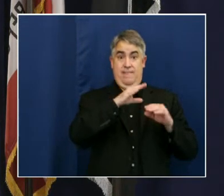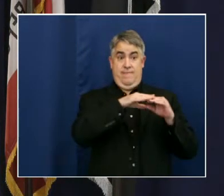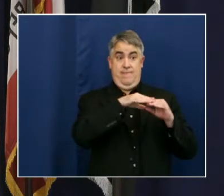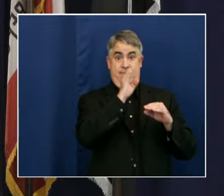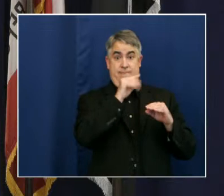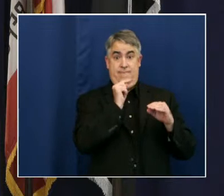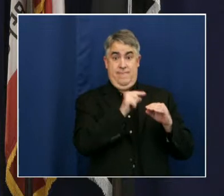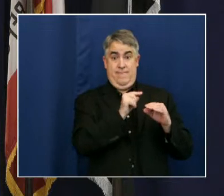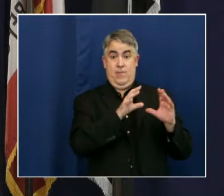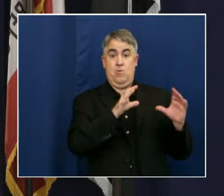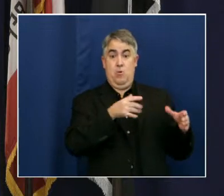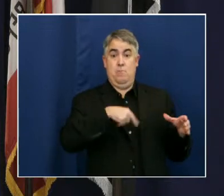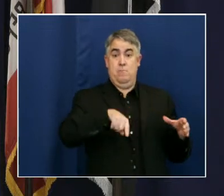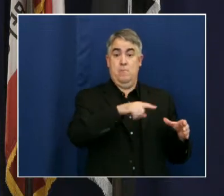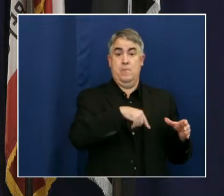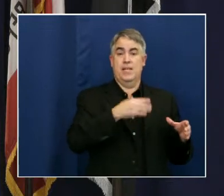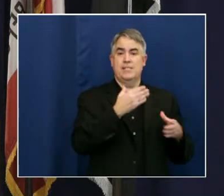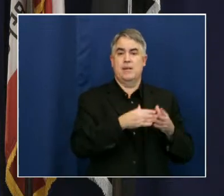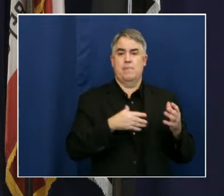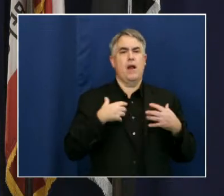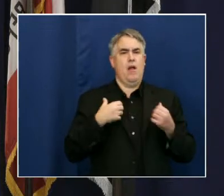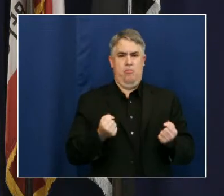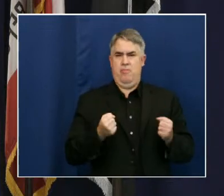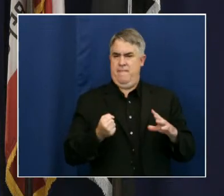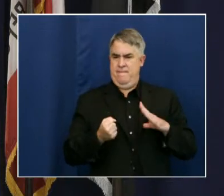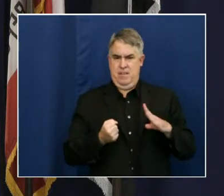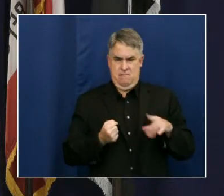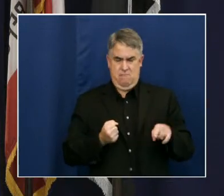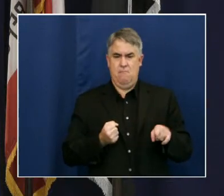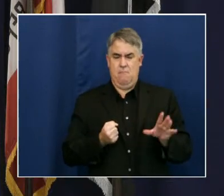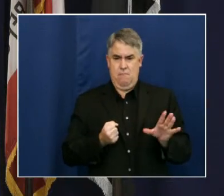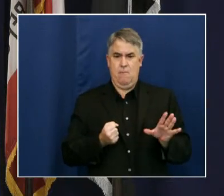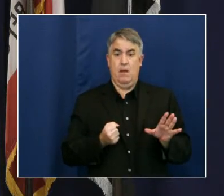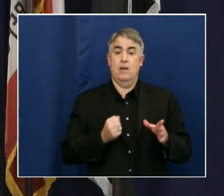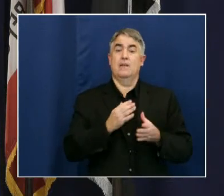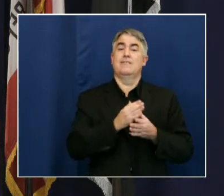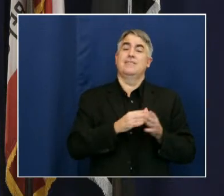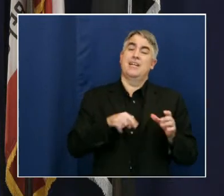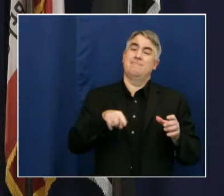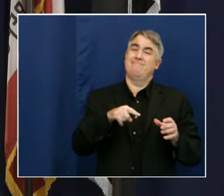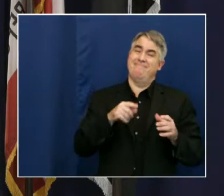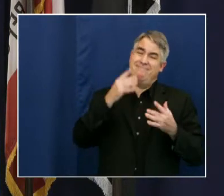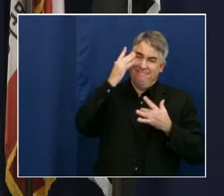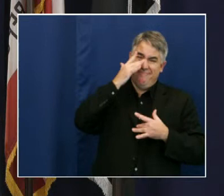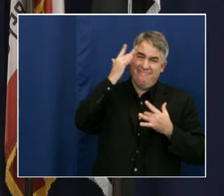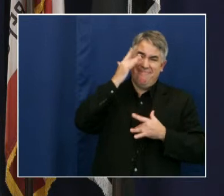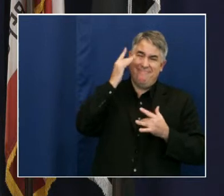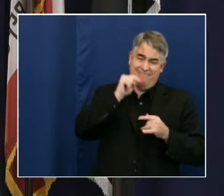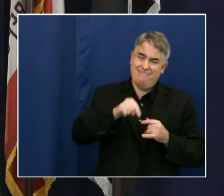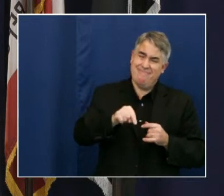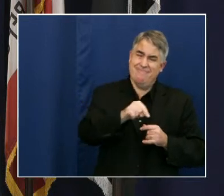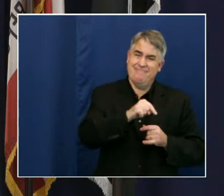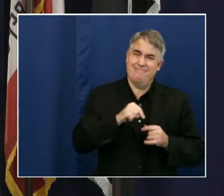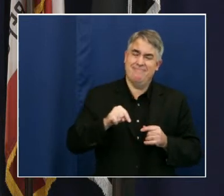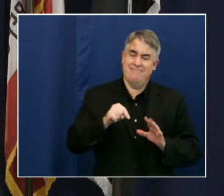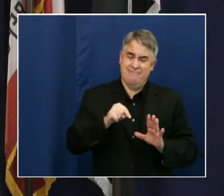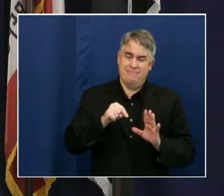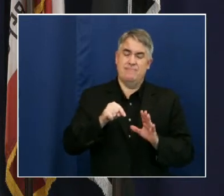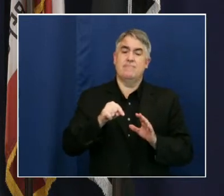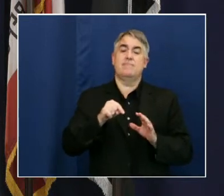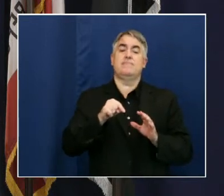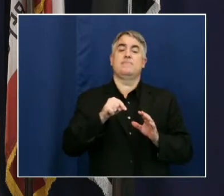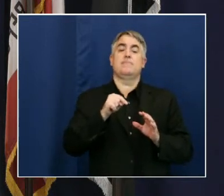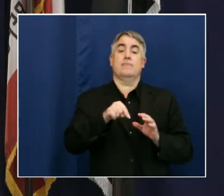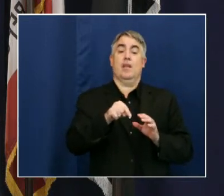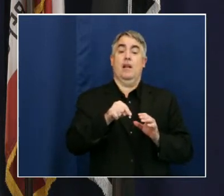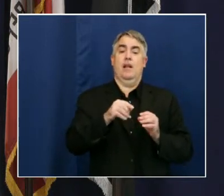years and older in that age group. You have some who have underlying medical conditions, the ones that put you at greater risk. So